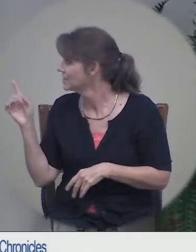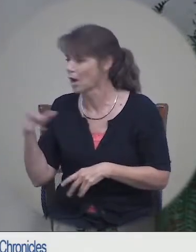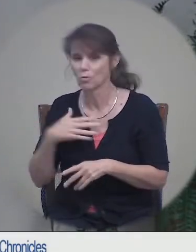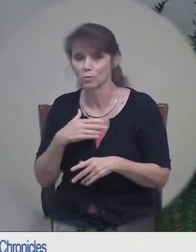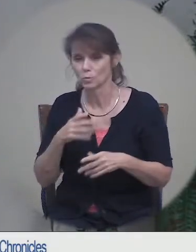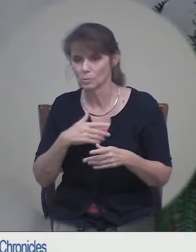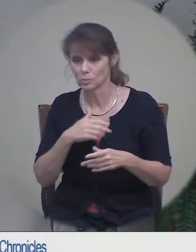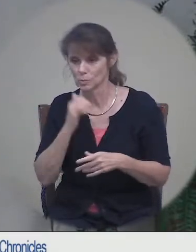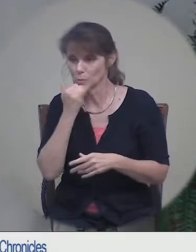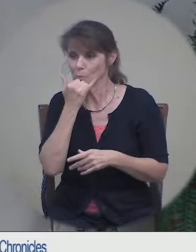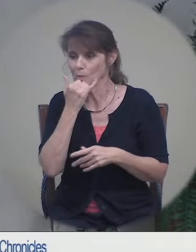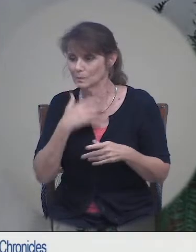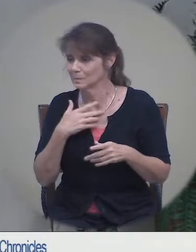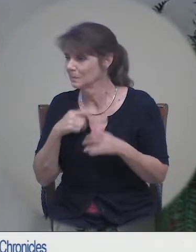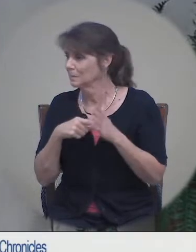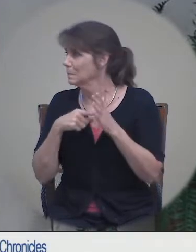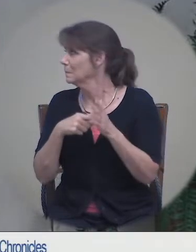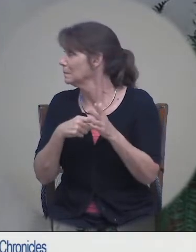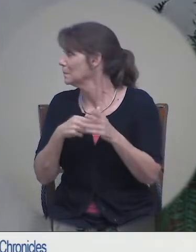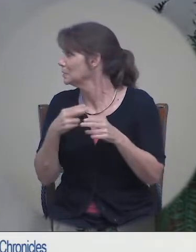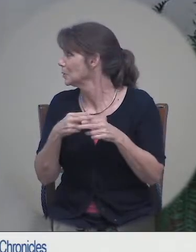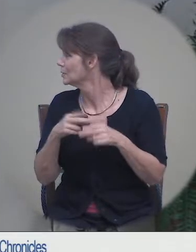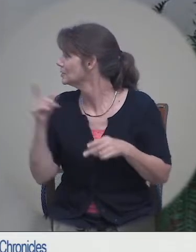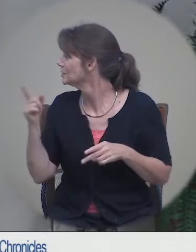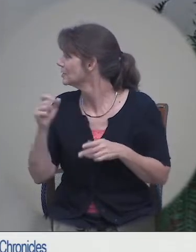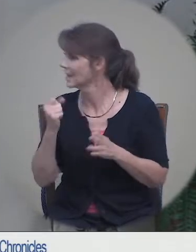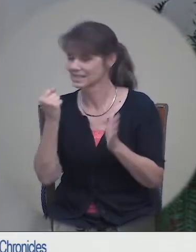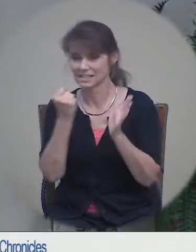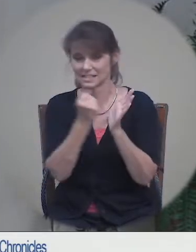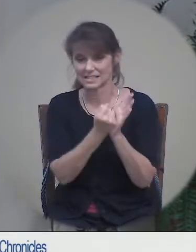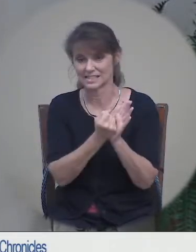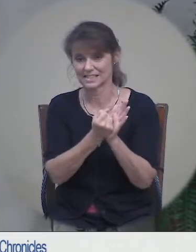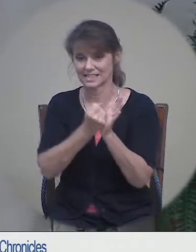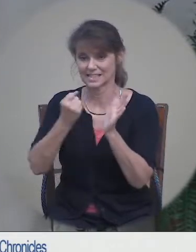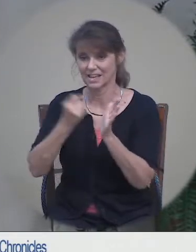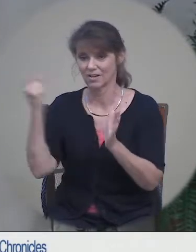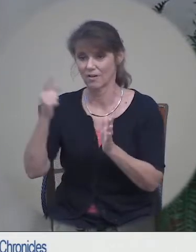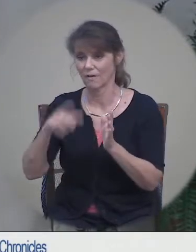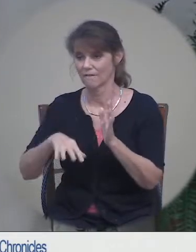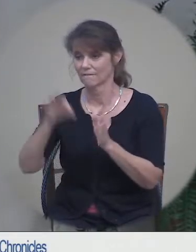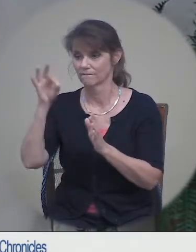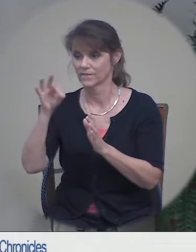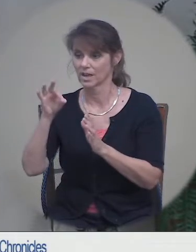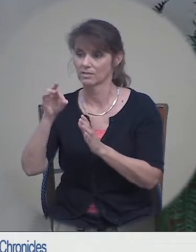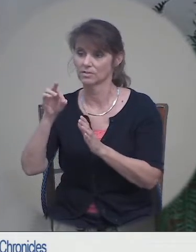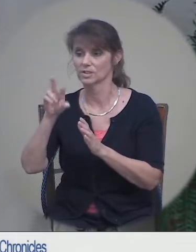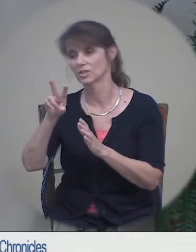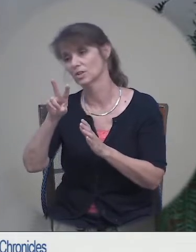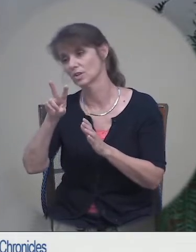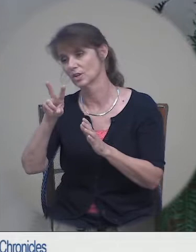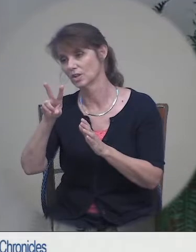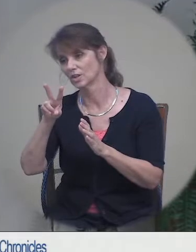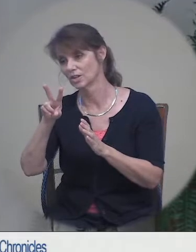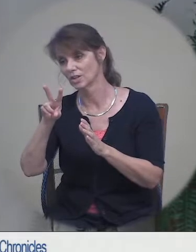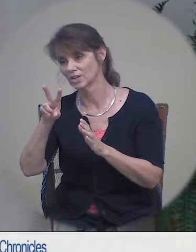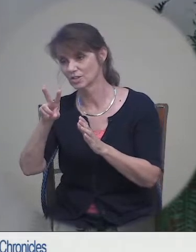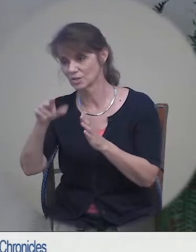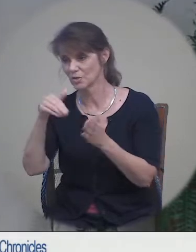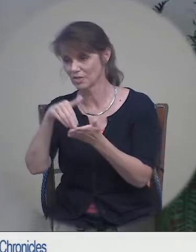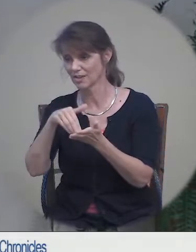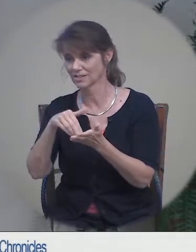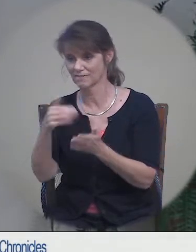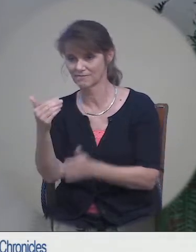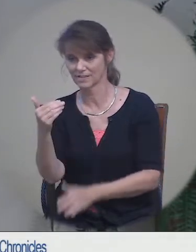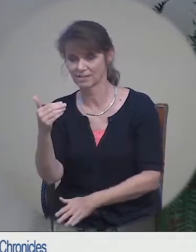seals of King Hezekiah, or a bulla, that was found in 2015 in a garbage dump outside the Temple Mount. And